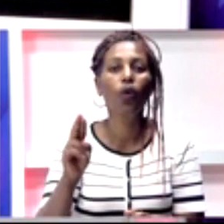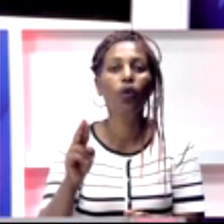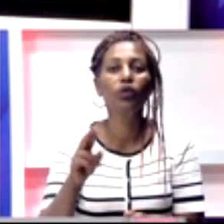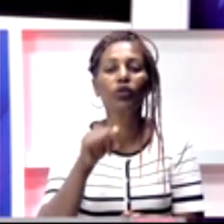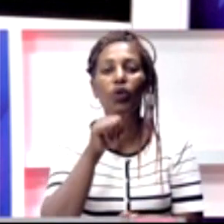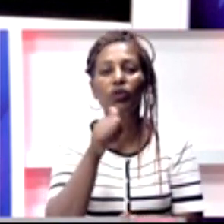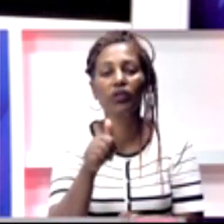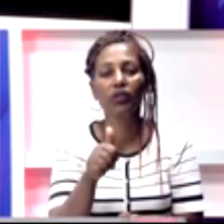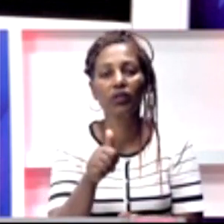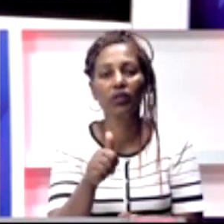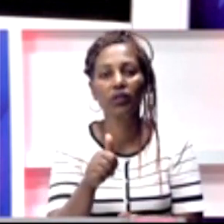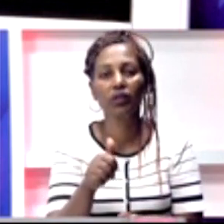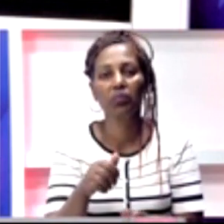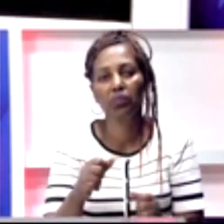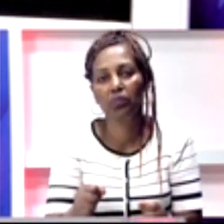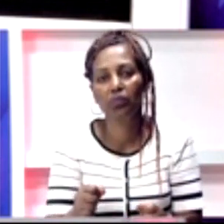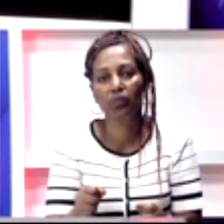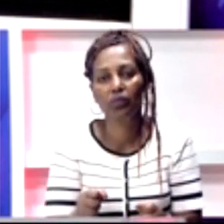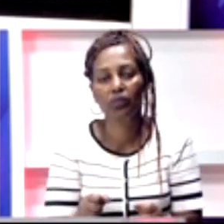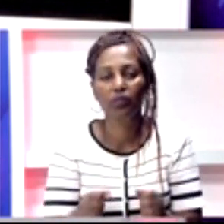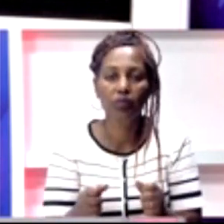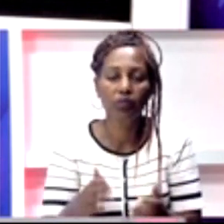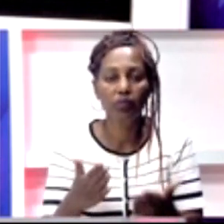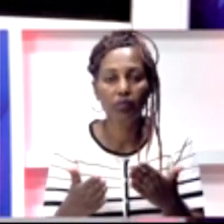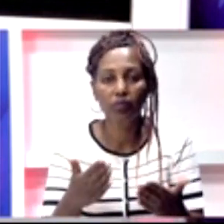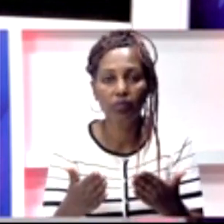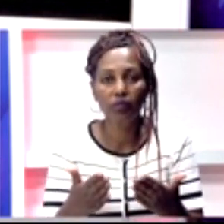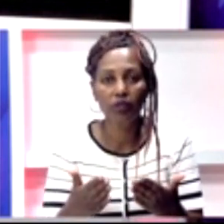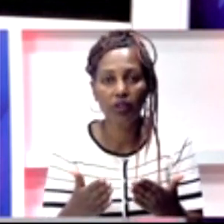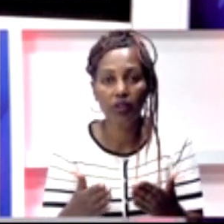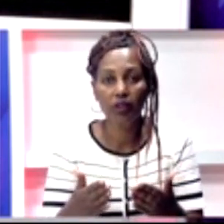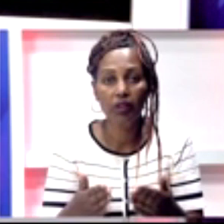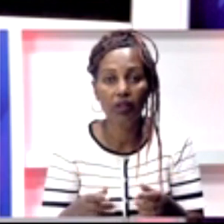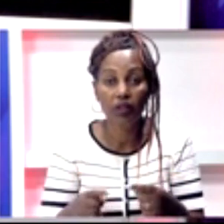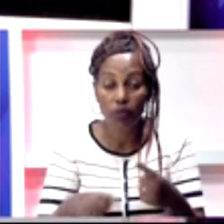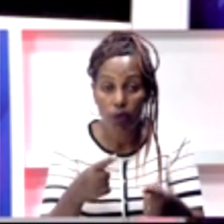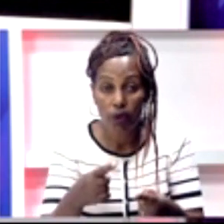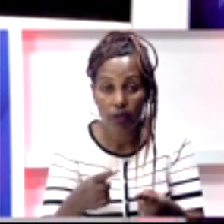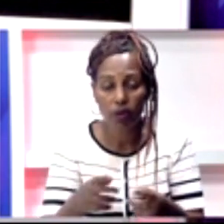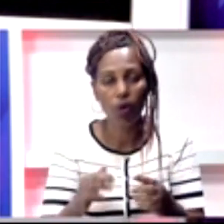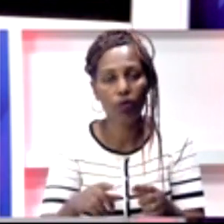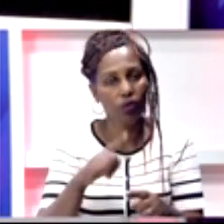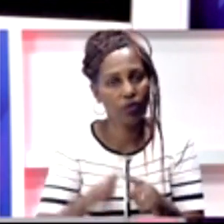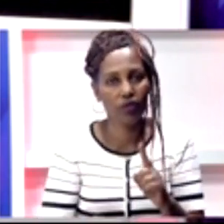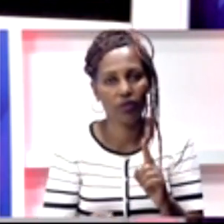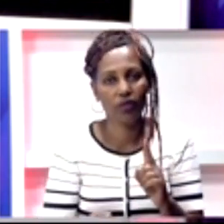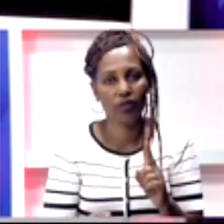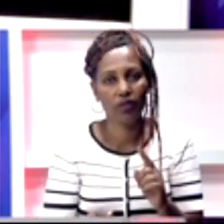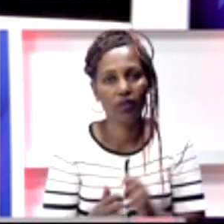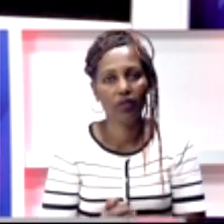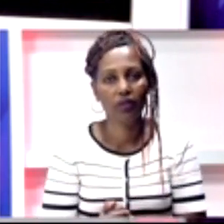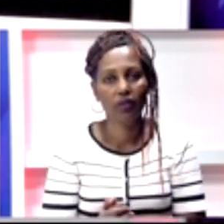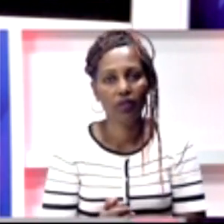or not happening. Probably T shows, probably shows something not